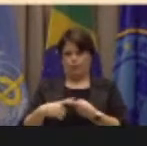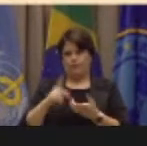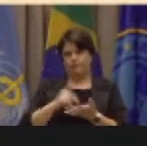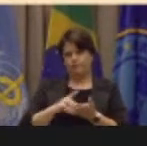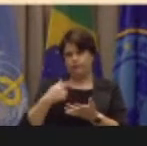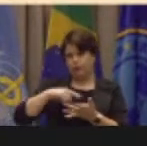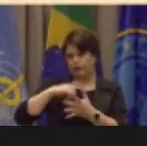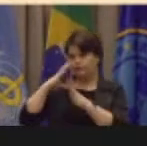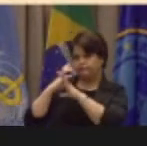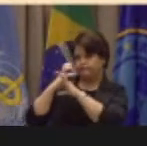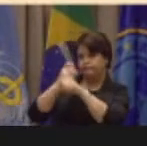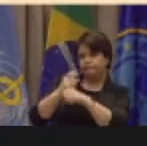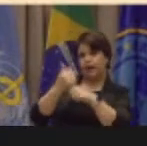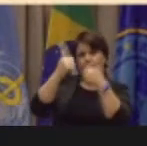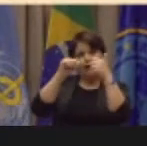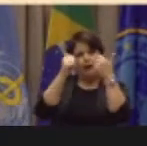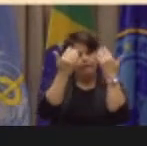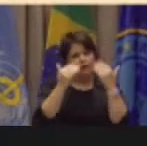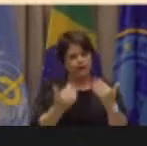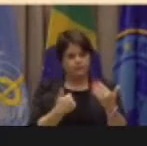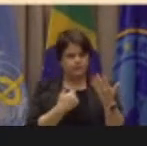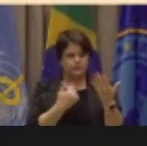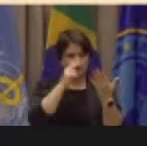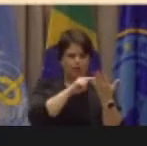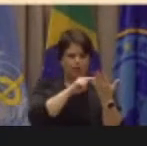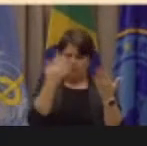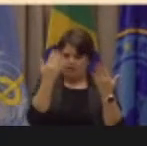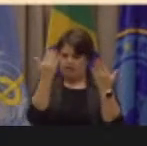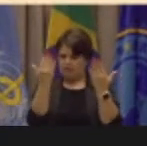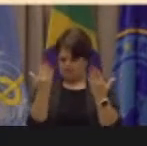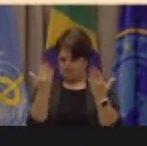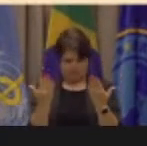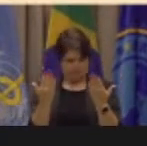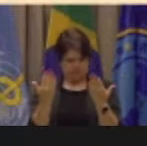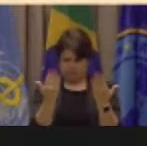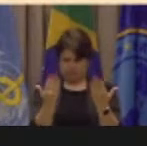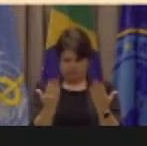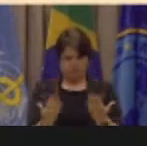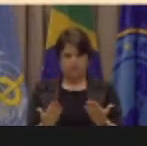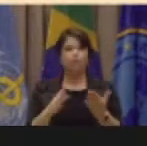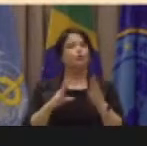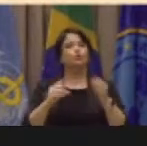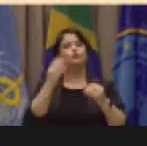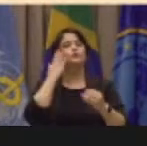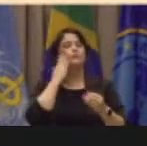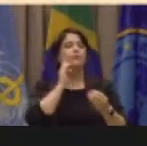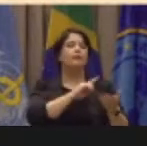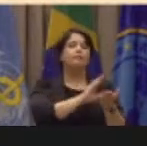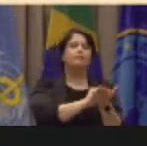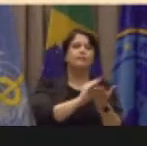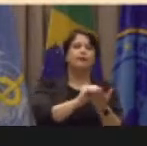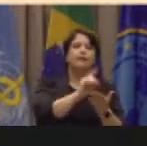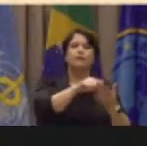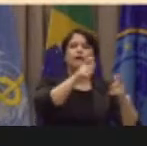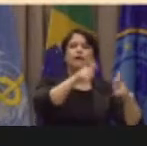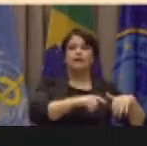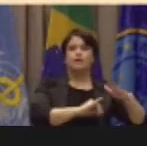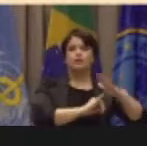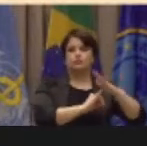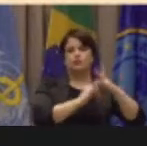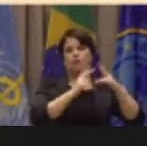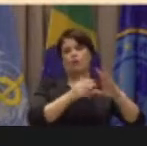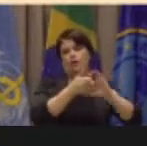When we redid the analysis, we have to interpret these data, and we have